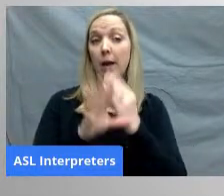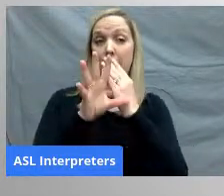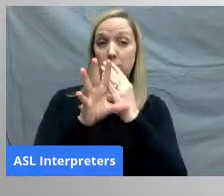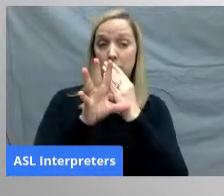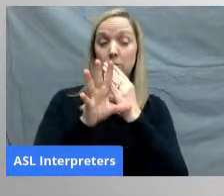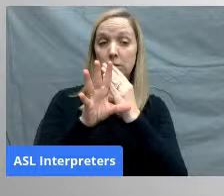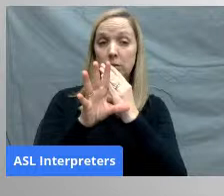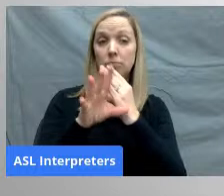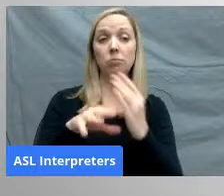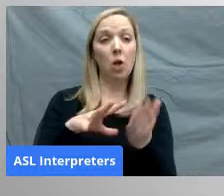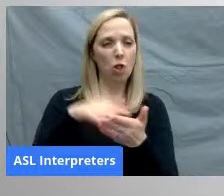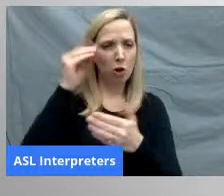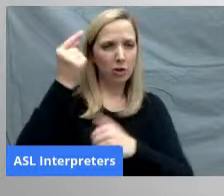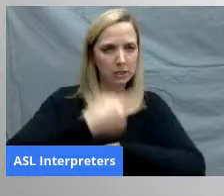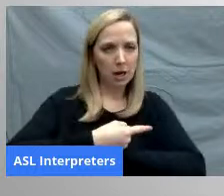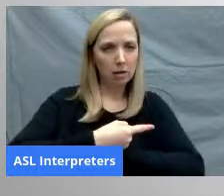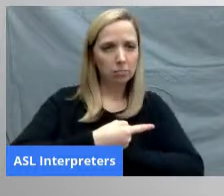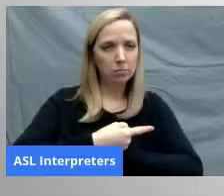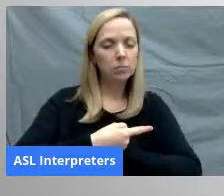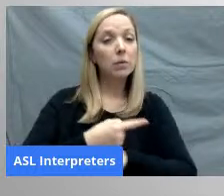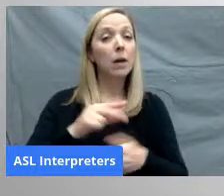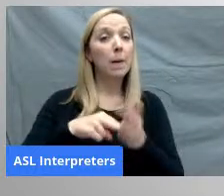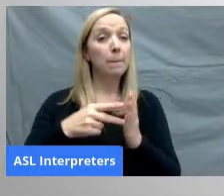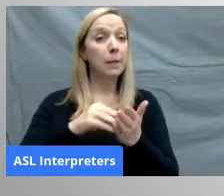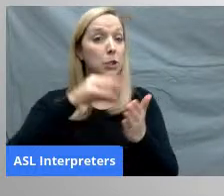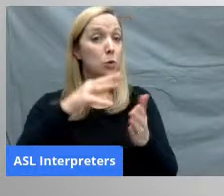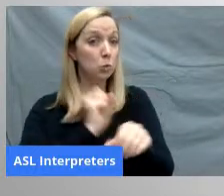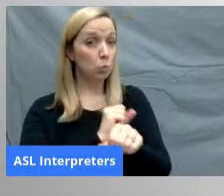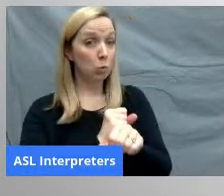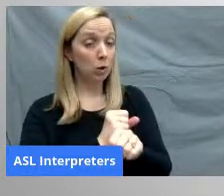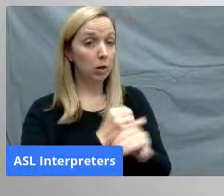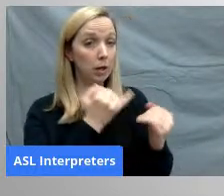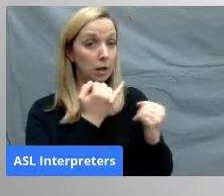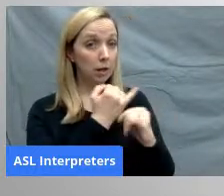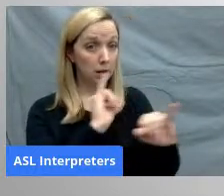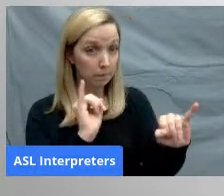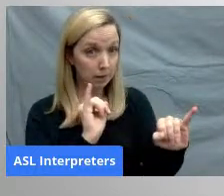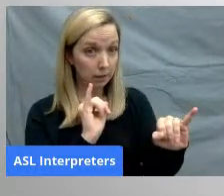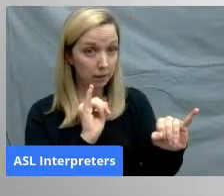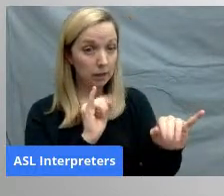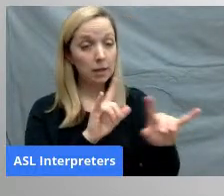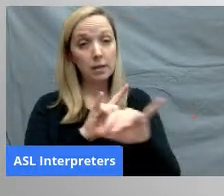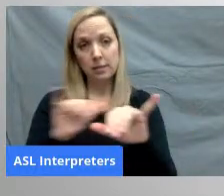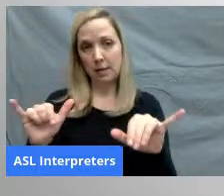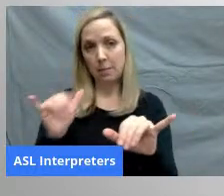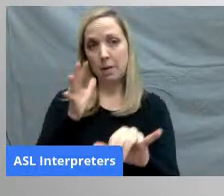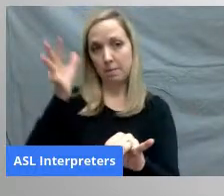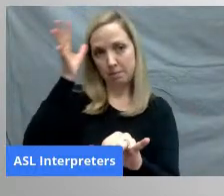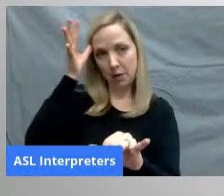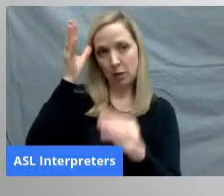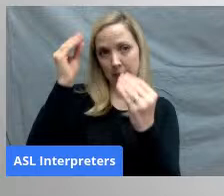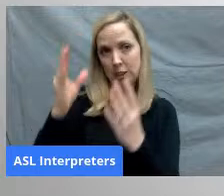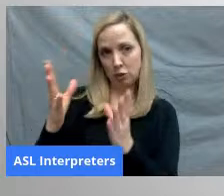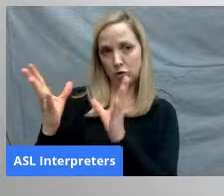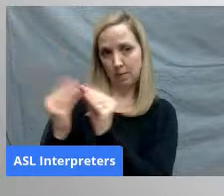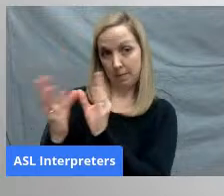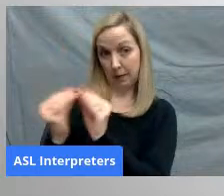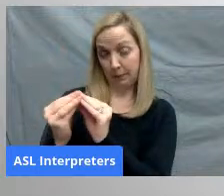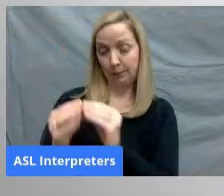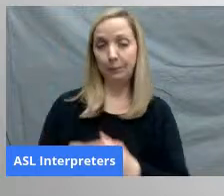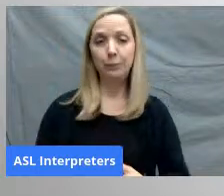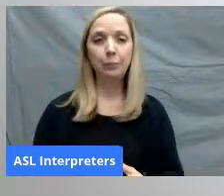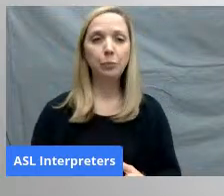students could still work independently while our teachers are having conferences with their parents. We added an